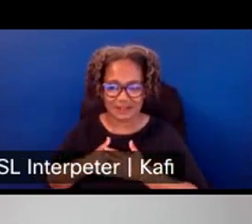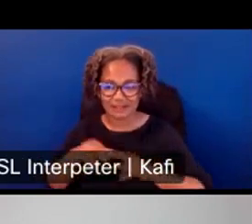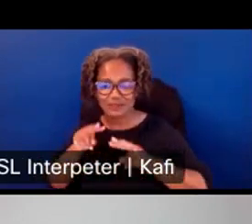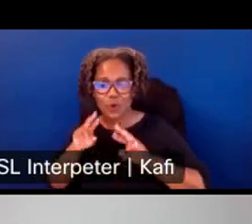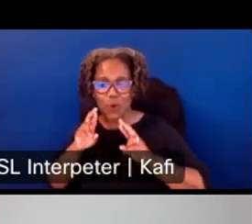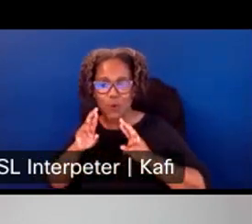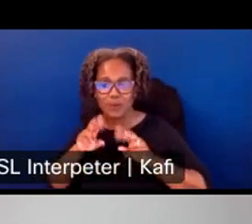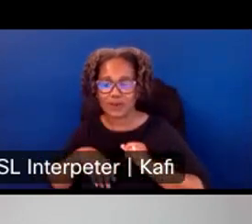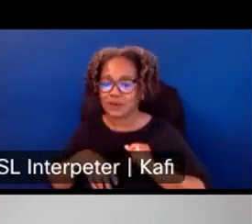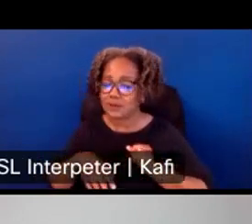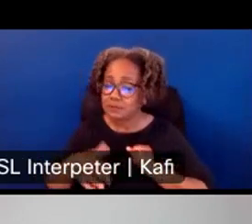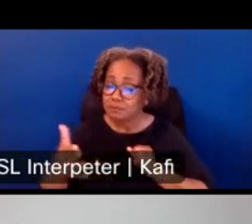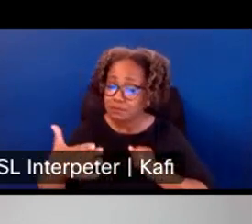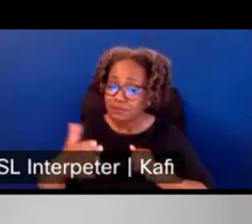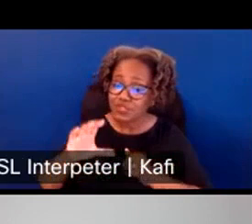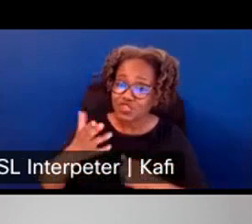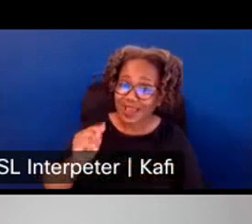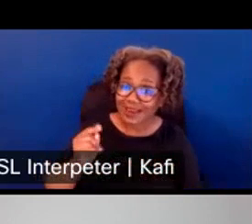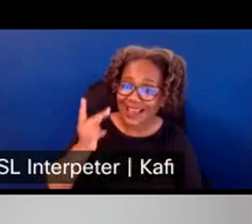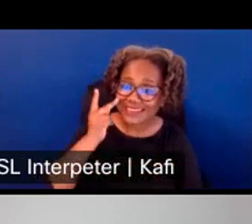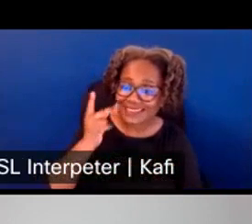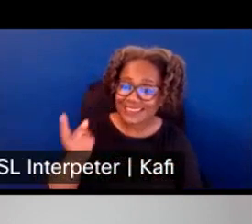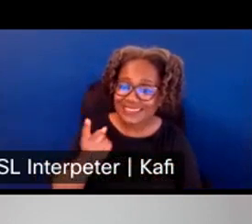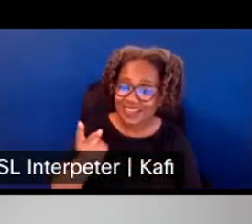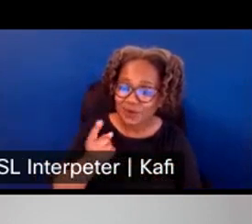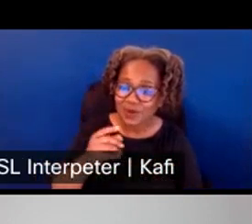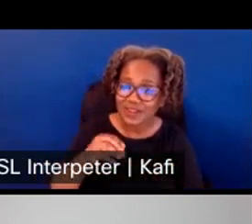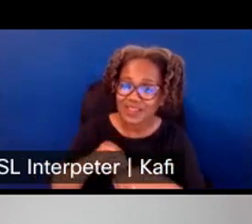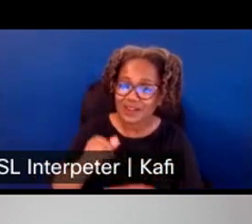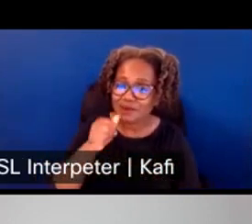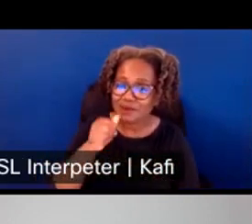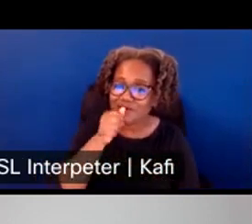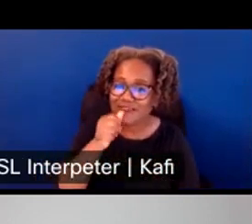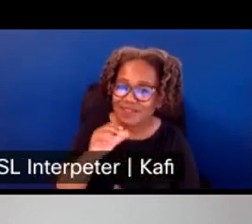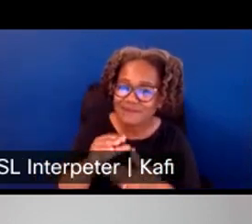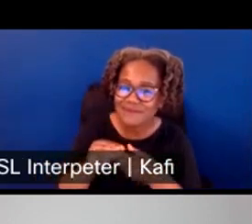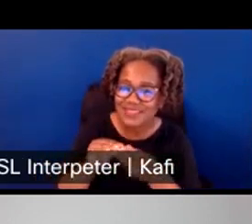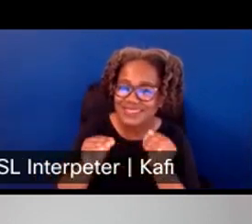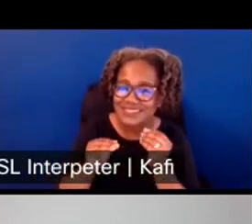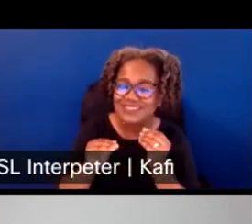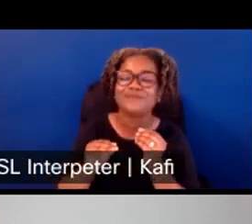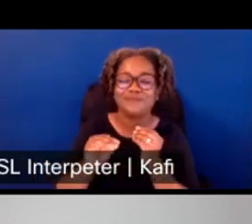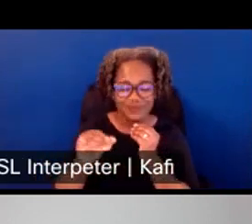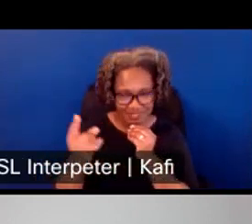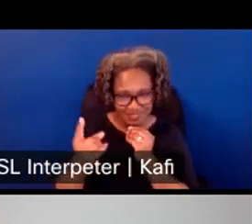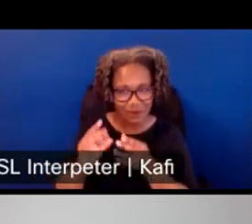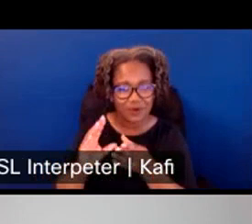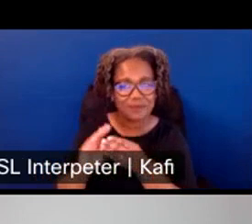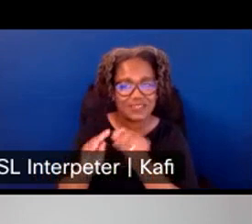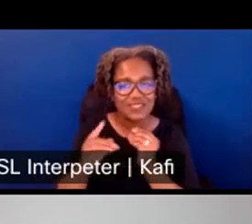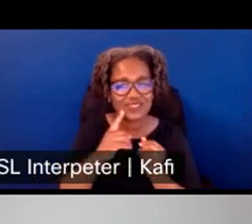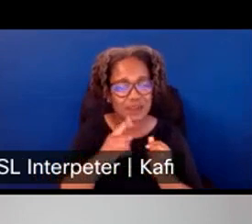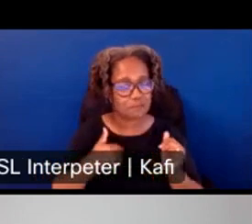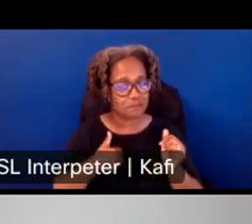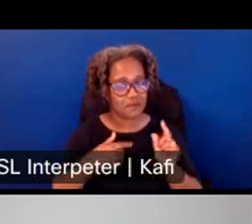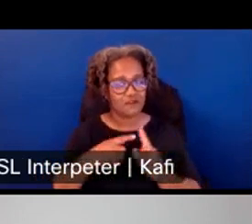and I see someone put in a private message. I'm originally from Winston-Salem and was a